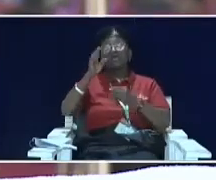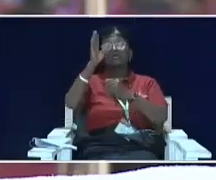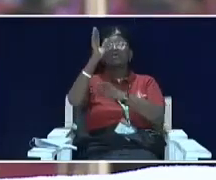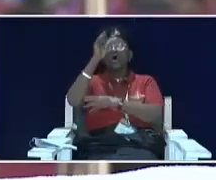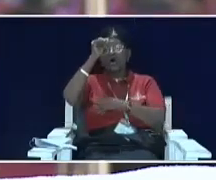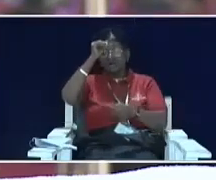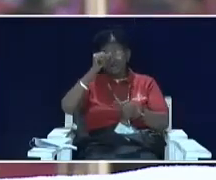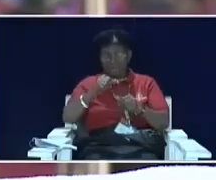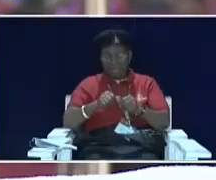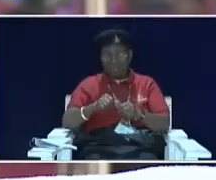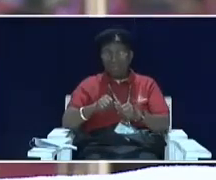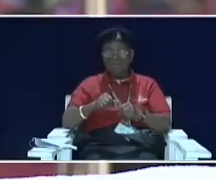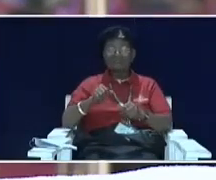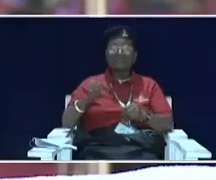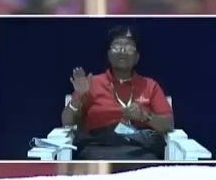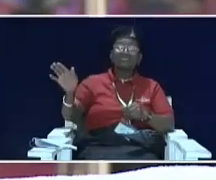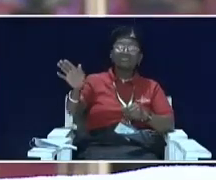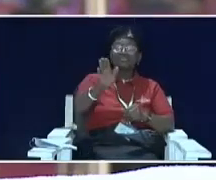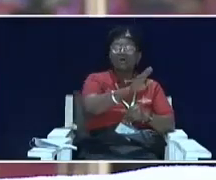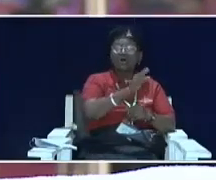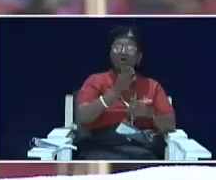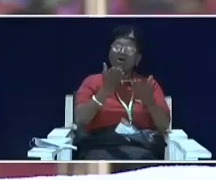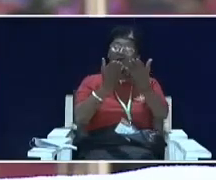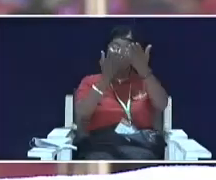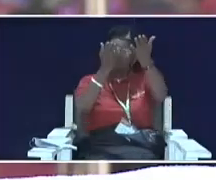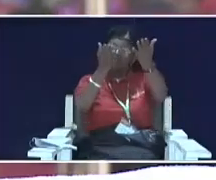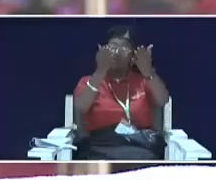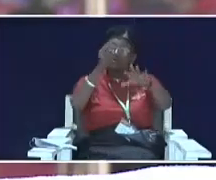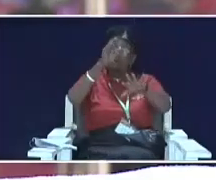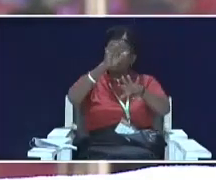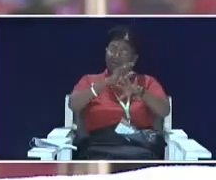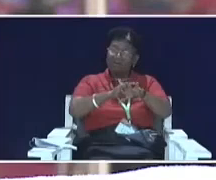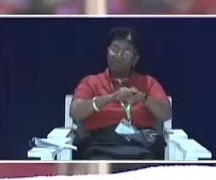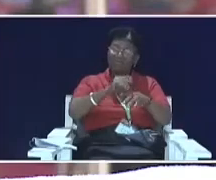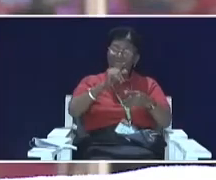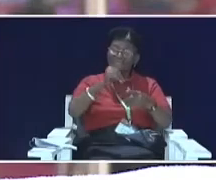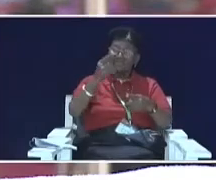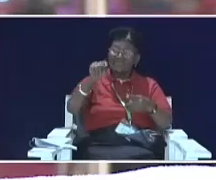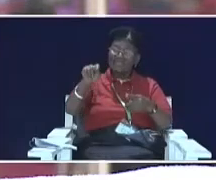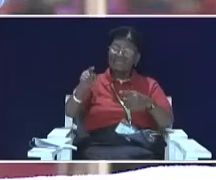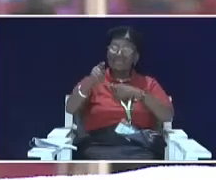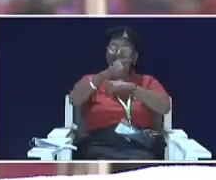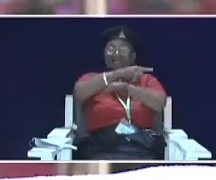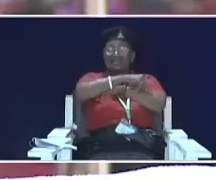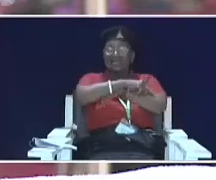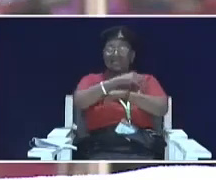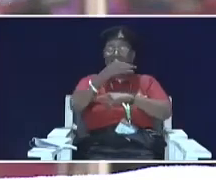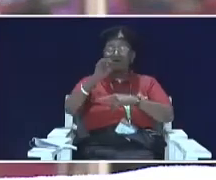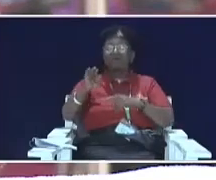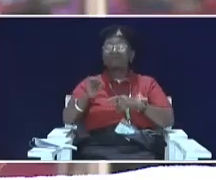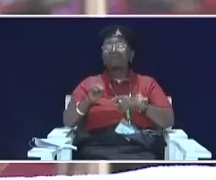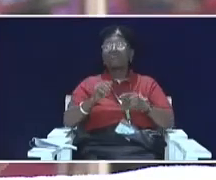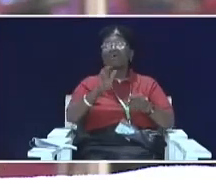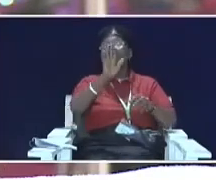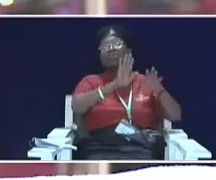your offering in the day of trouble and send help to you.